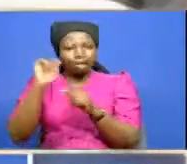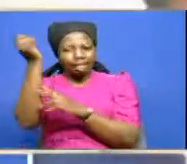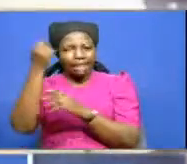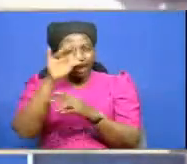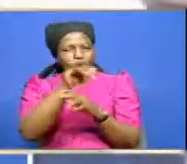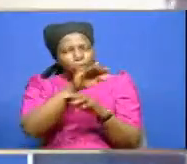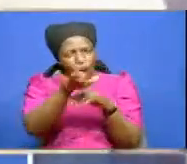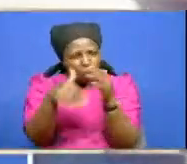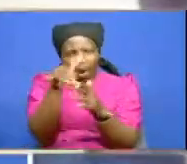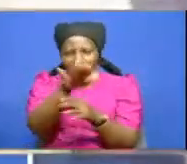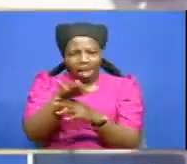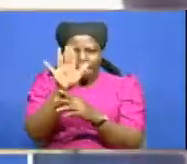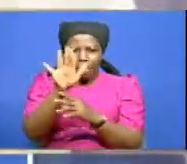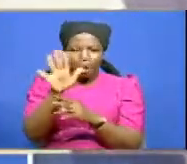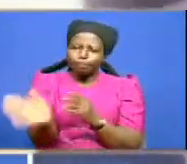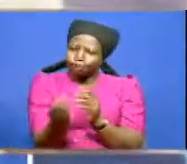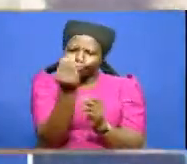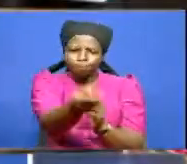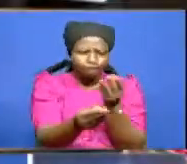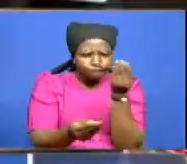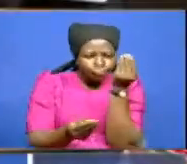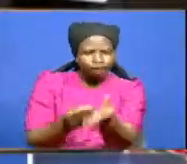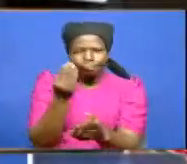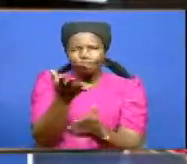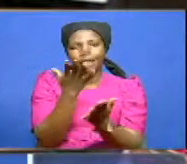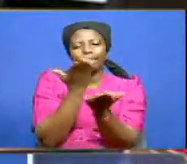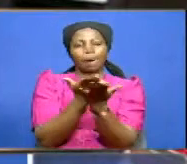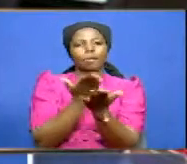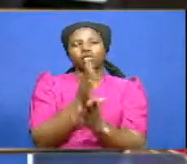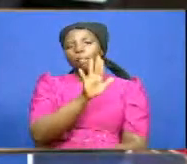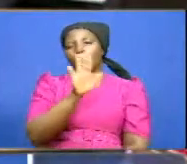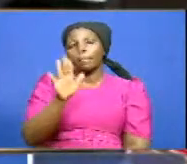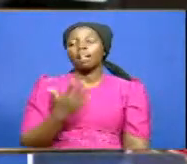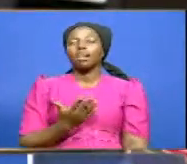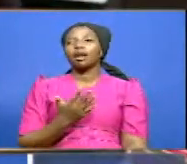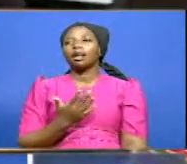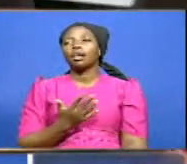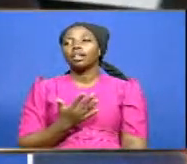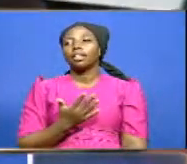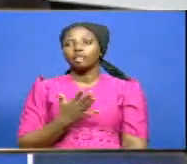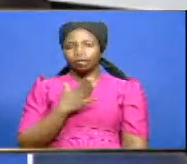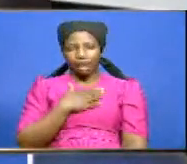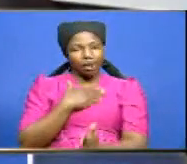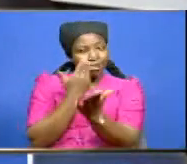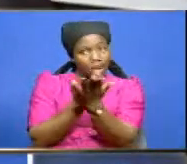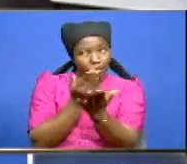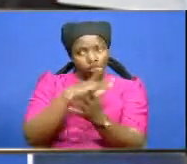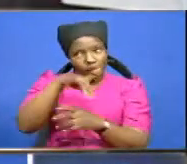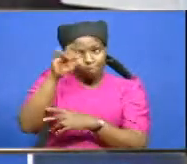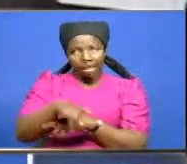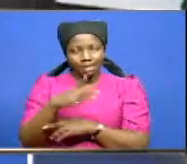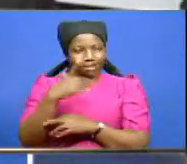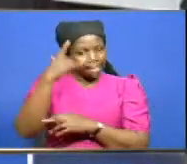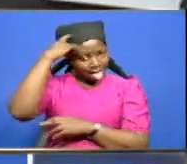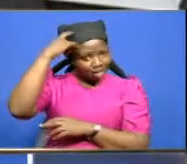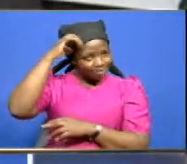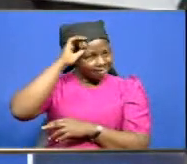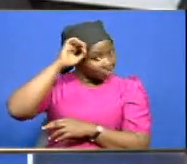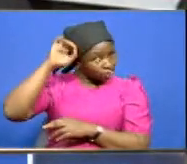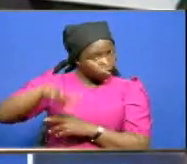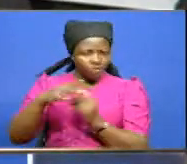of life presented their submissions. It is our submission also that we need to remove from our heads the discussion of